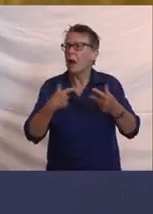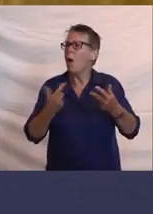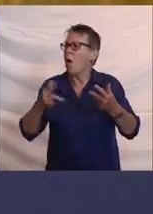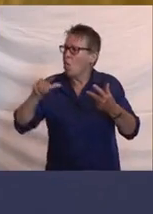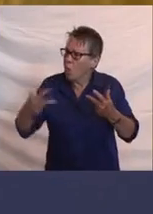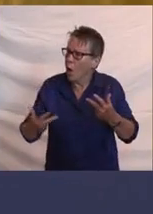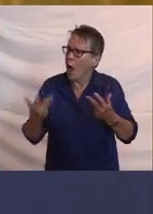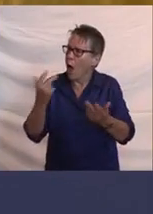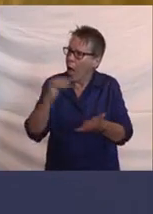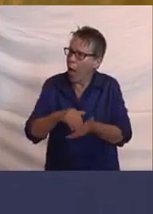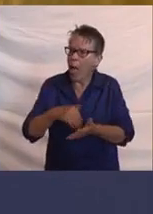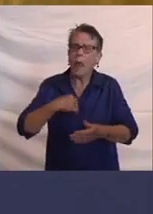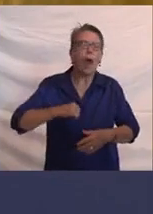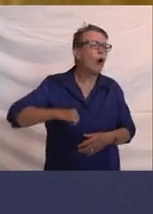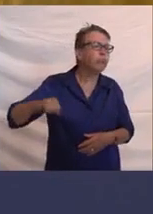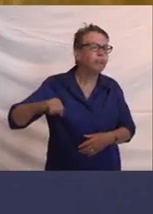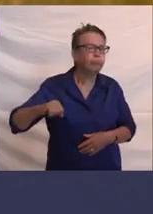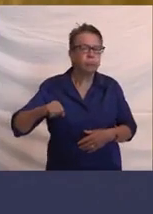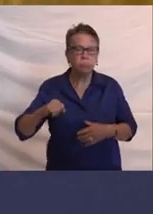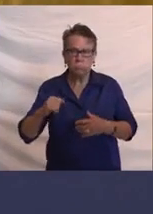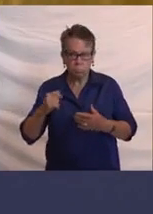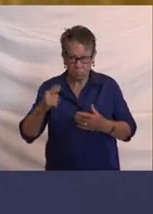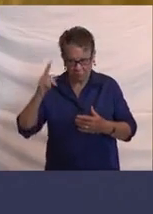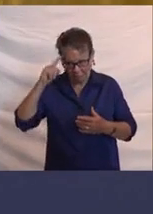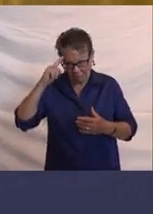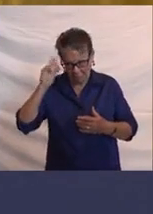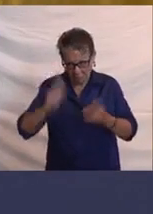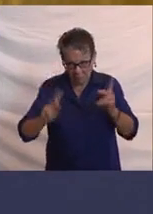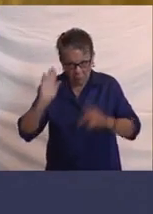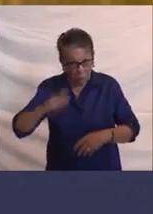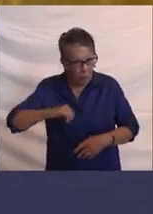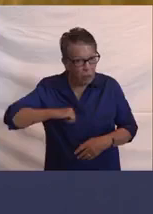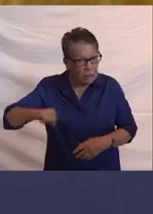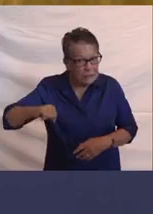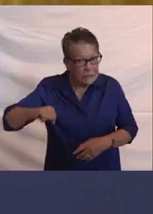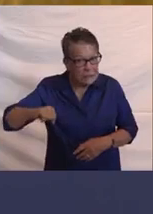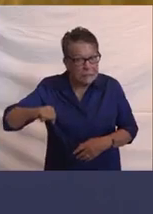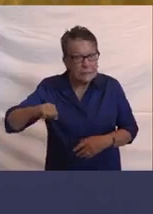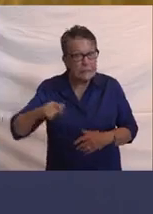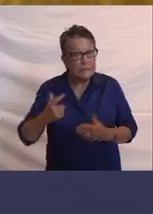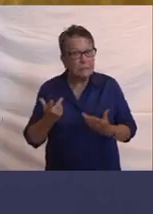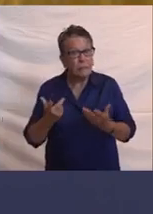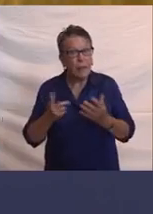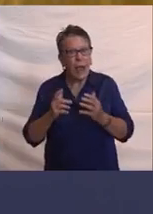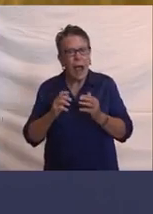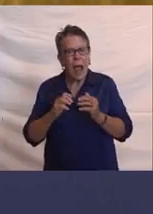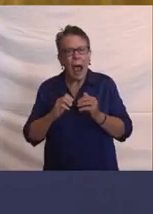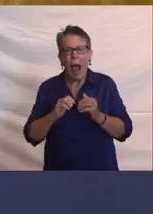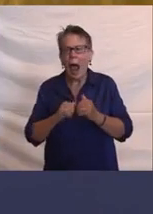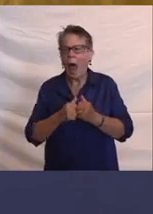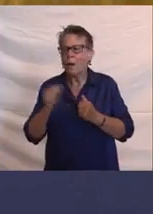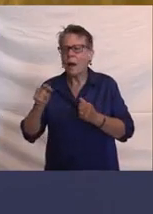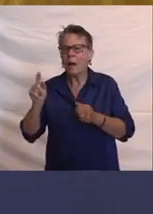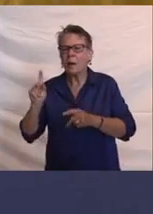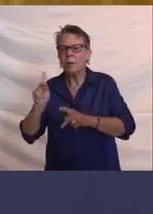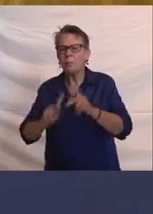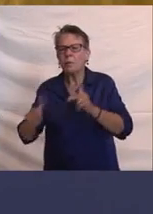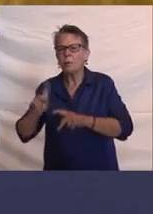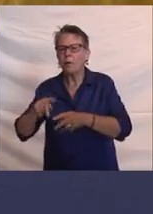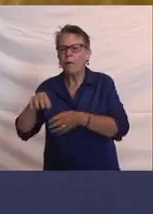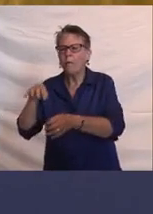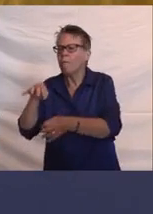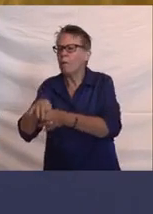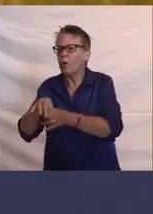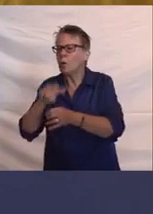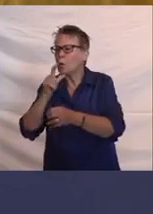like Mike asked, how do you think that voters can make a decision on whether or not to re-elect you without a full and independent review of your actions during the